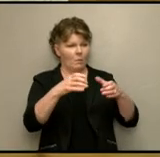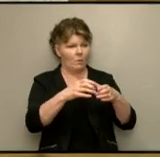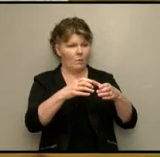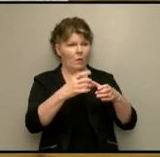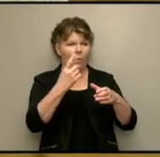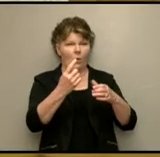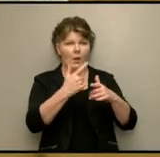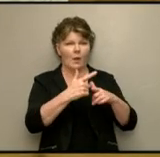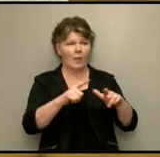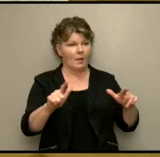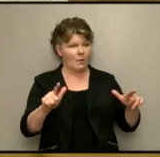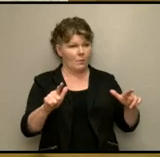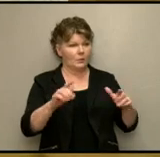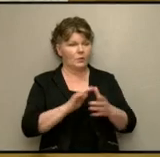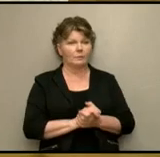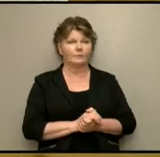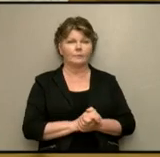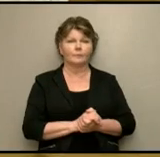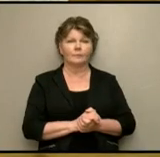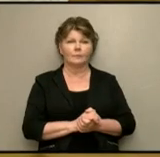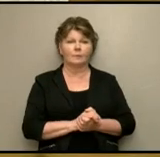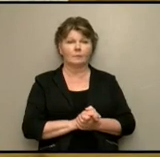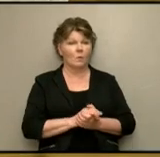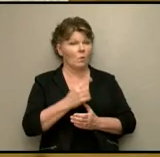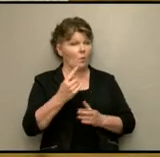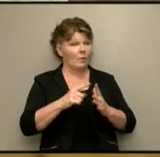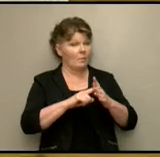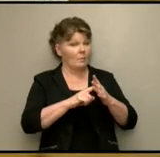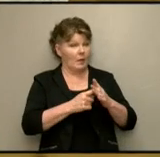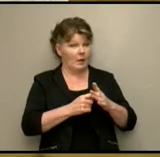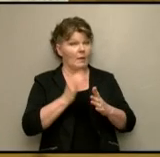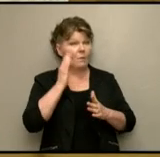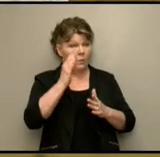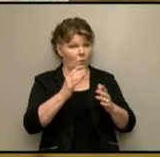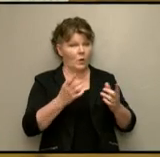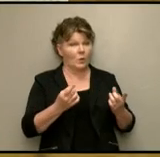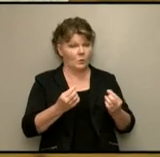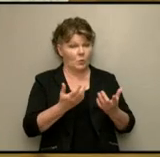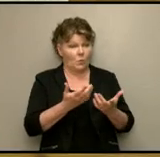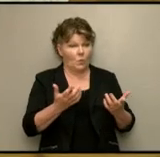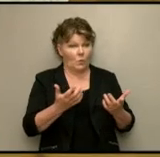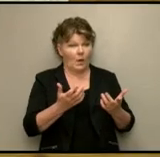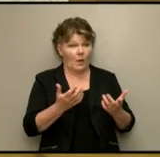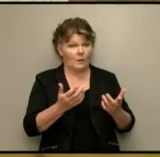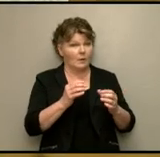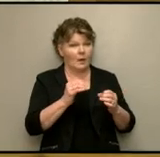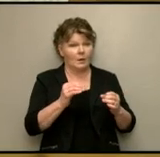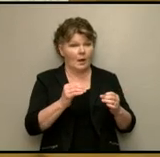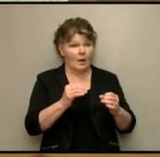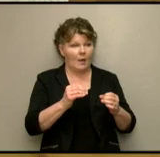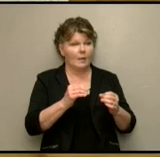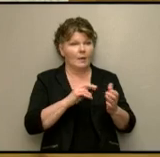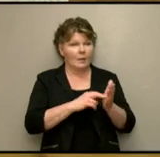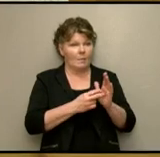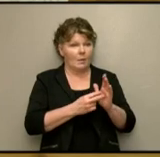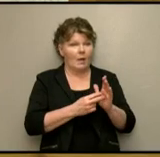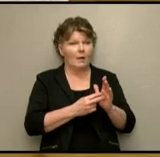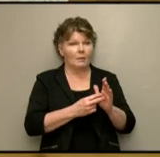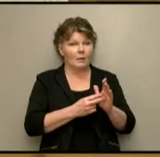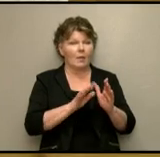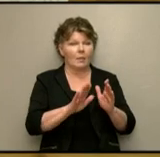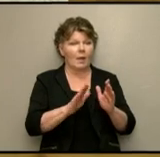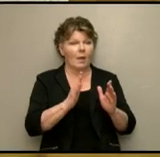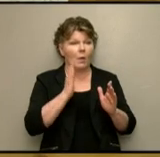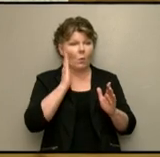one language. And this is only the beginning of what they will do, and nothing what they propose to do will now be impossible for